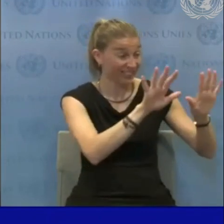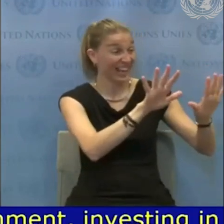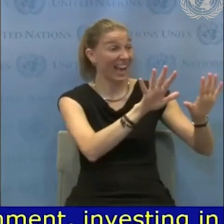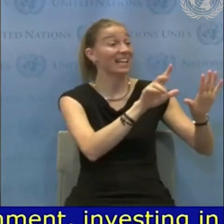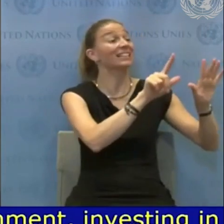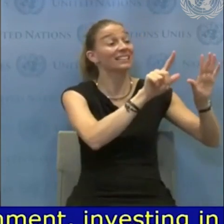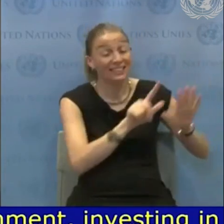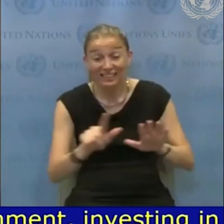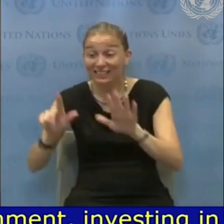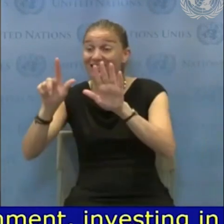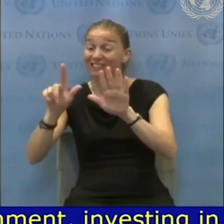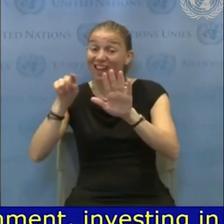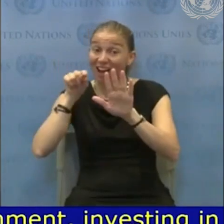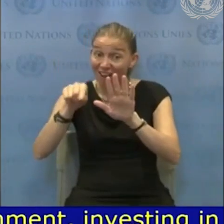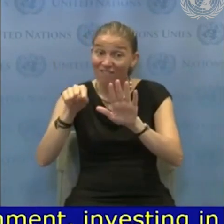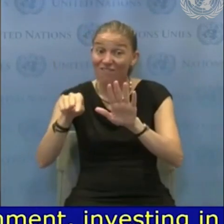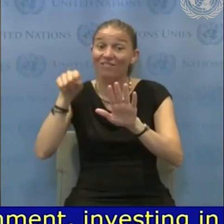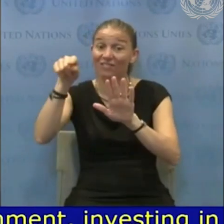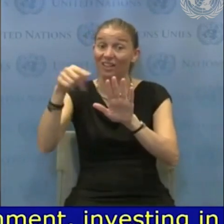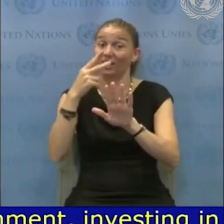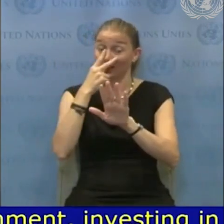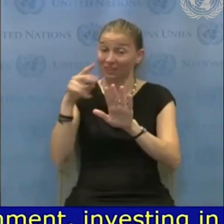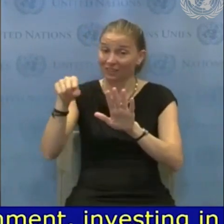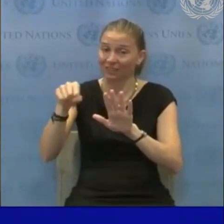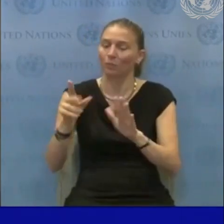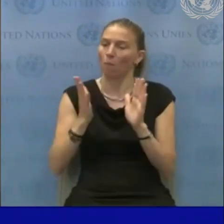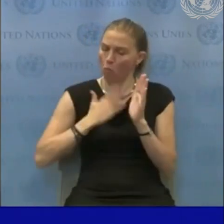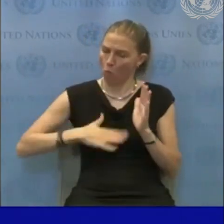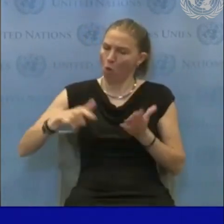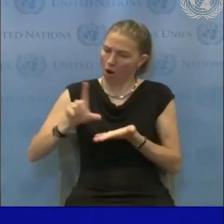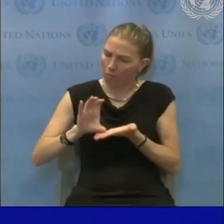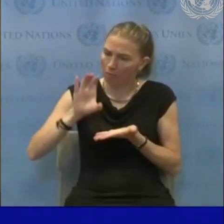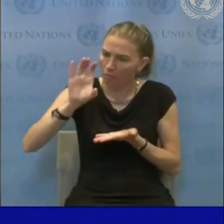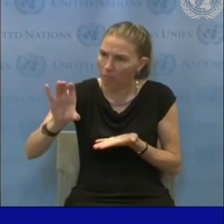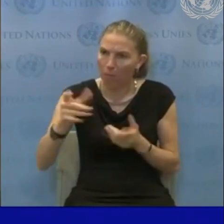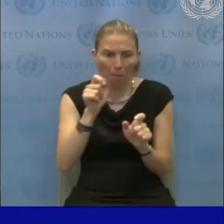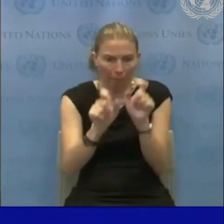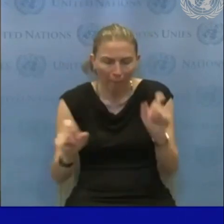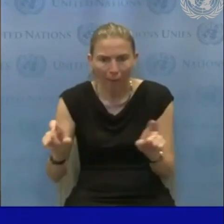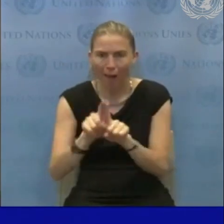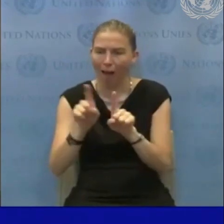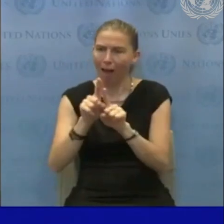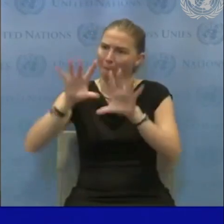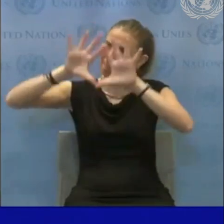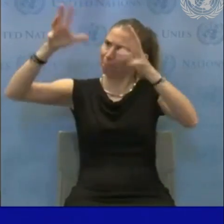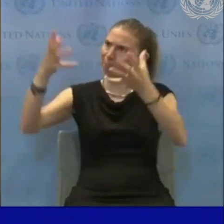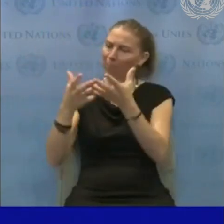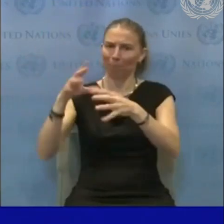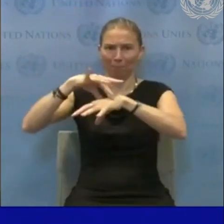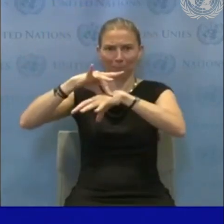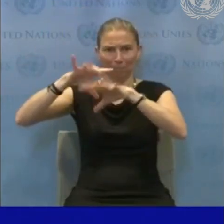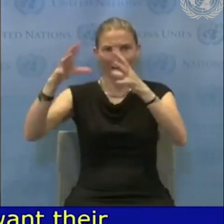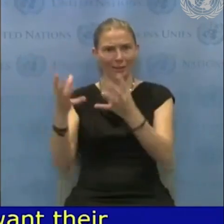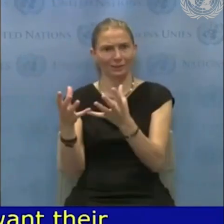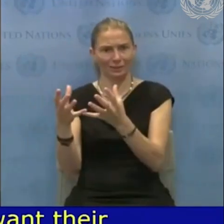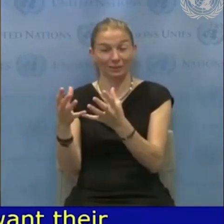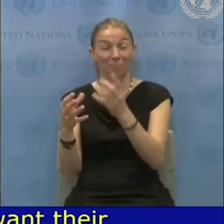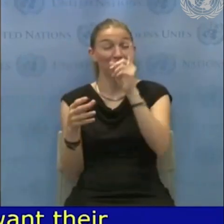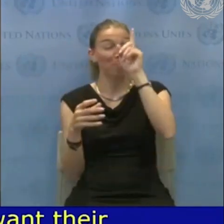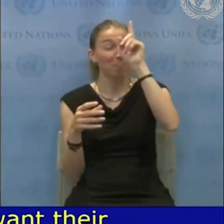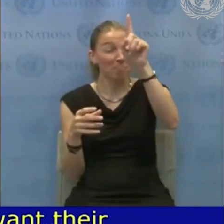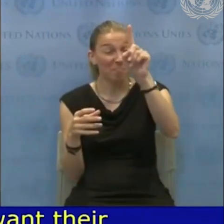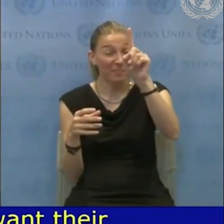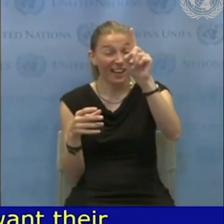account impact on people and planet. The trouble is, the financial sector that manages that money on